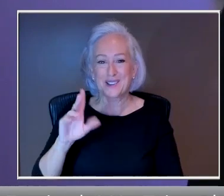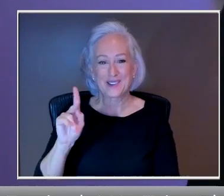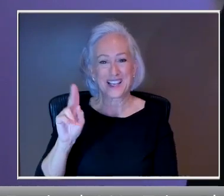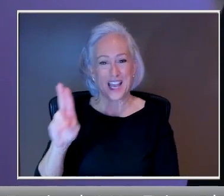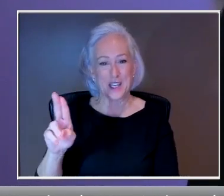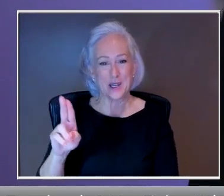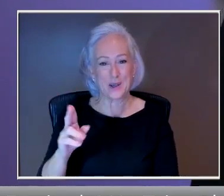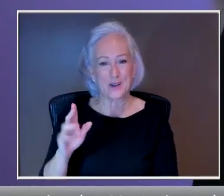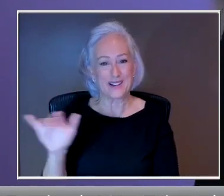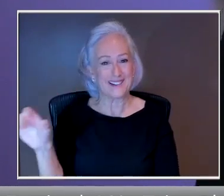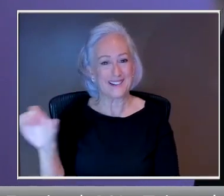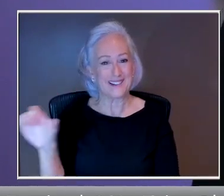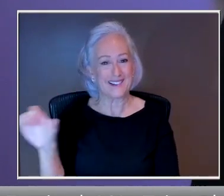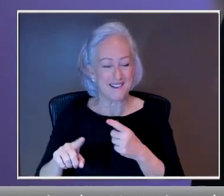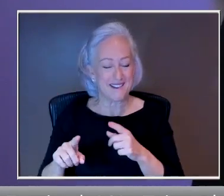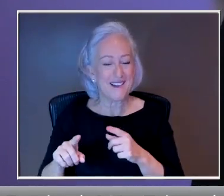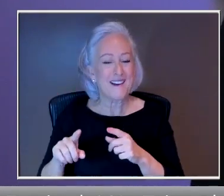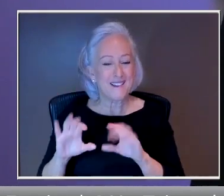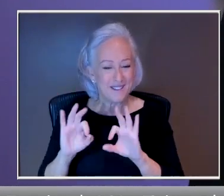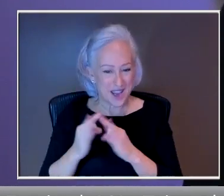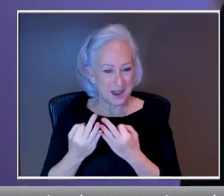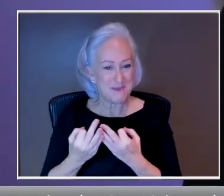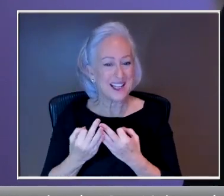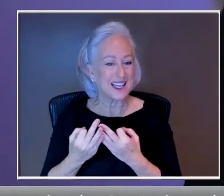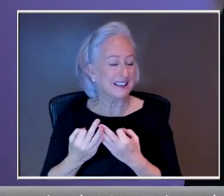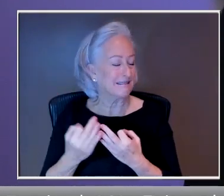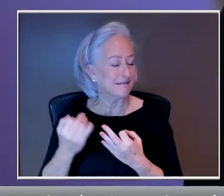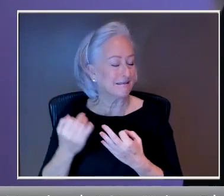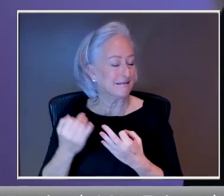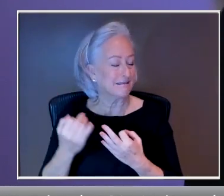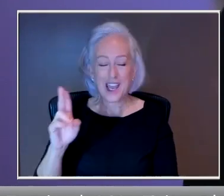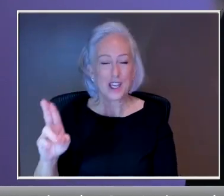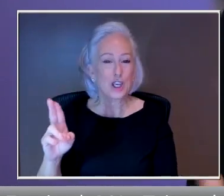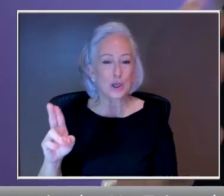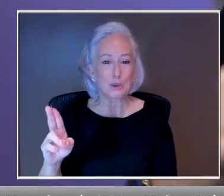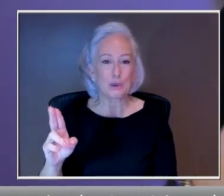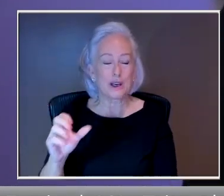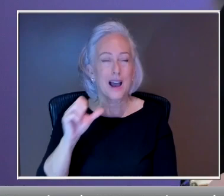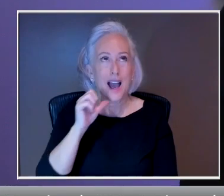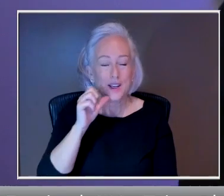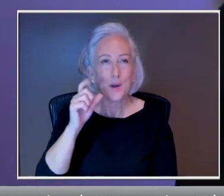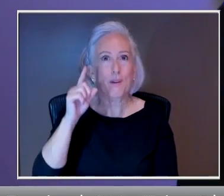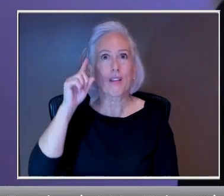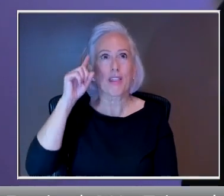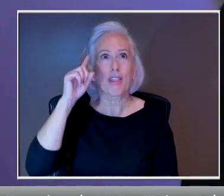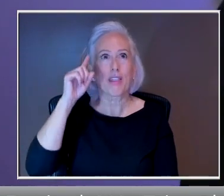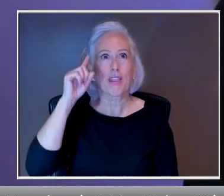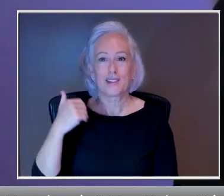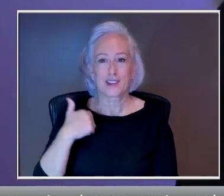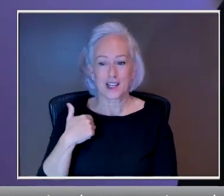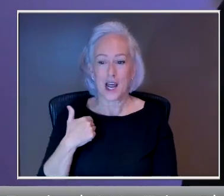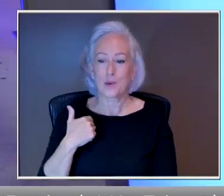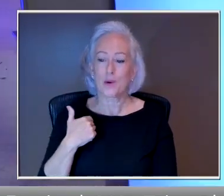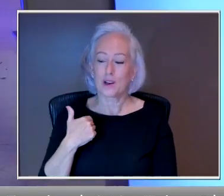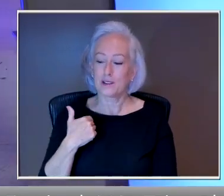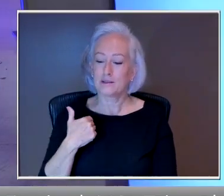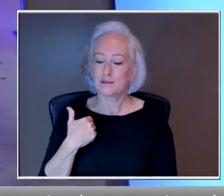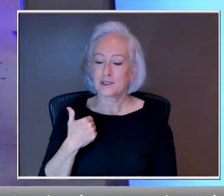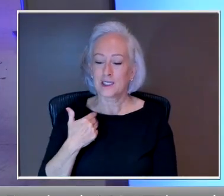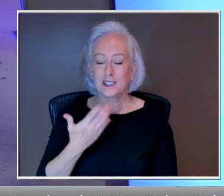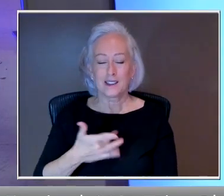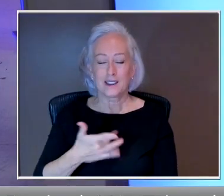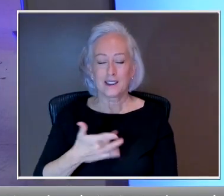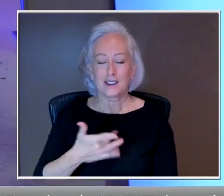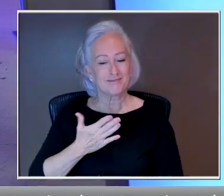family, and if it wasn't for this place, I don't think I'd be in such a good place right now. That's so wonderful to hear.